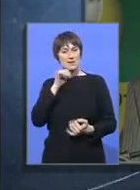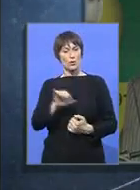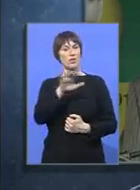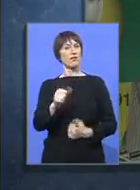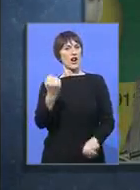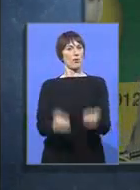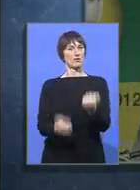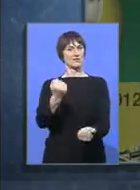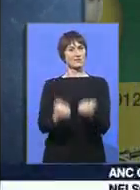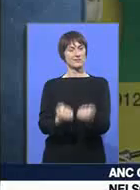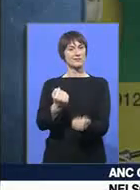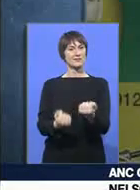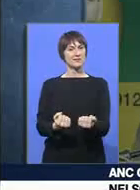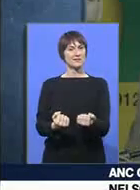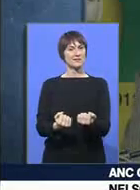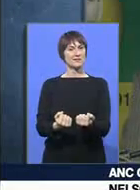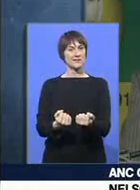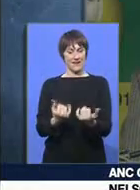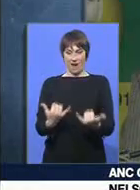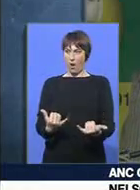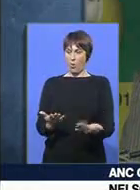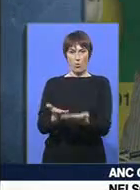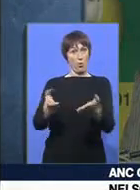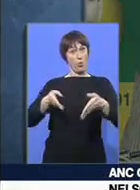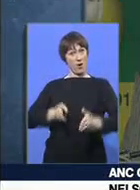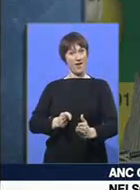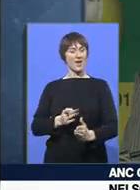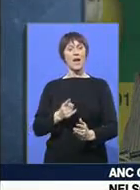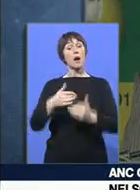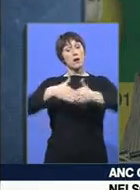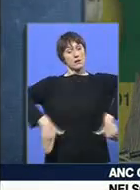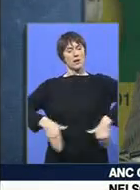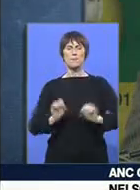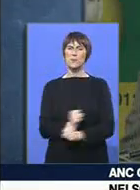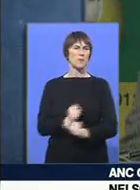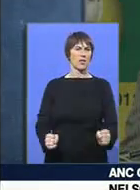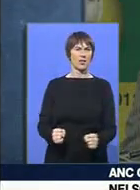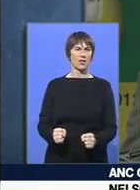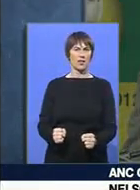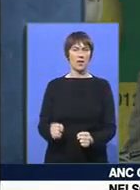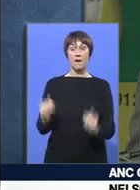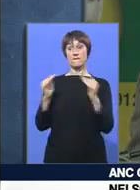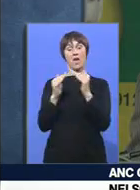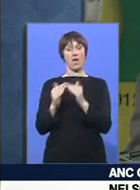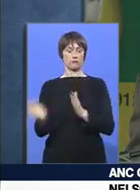presently constituted, cannot be impartial and fair.